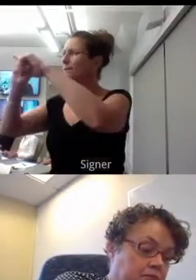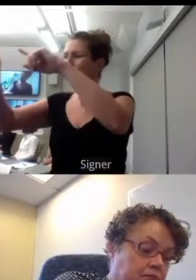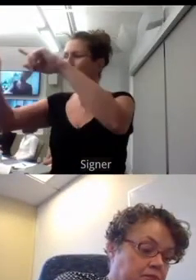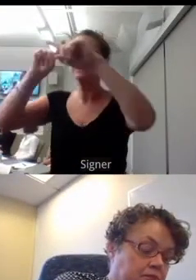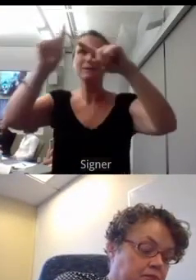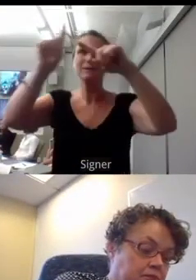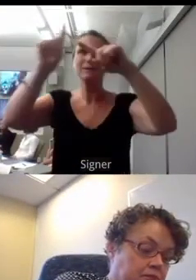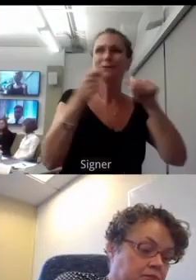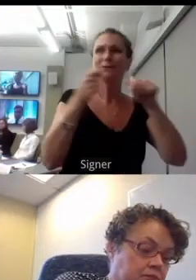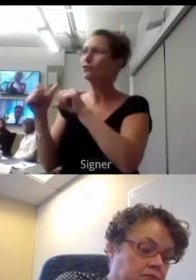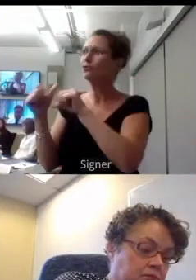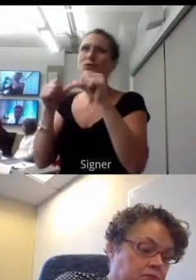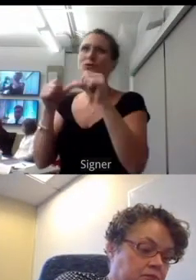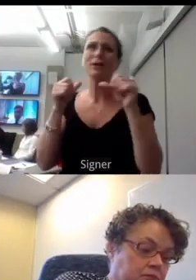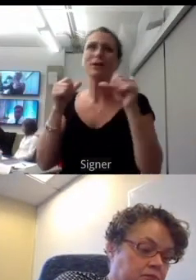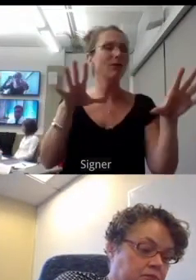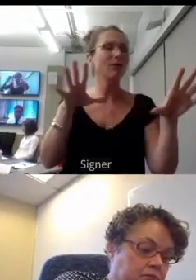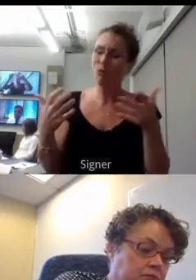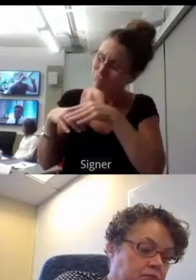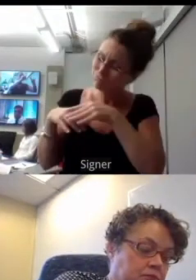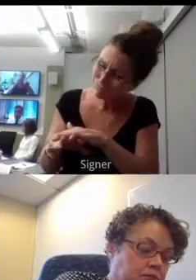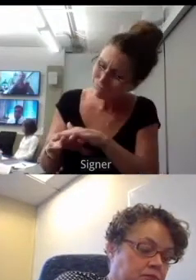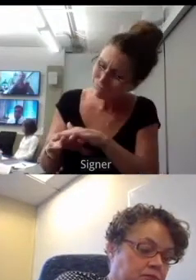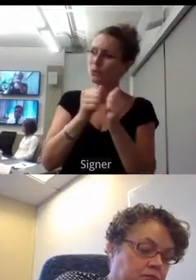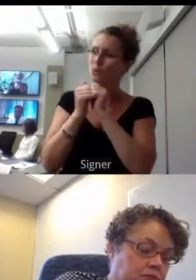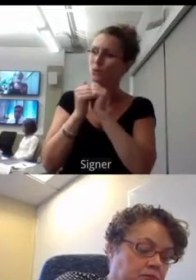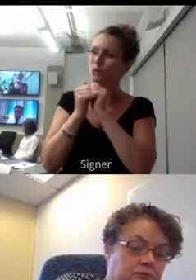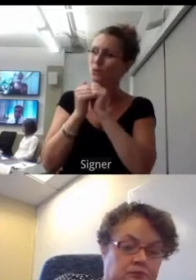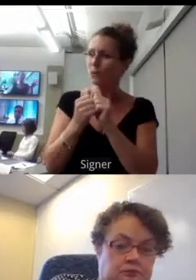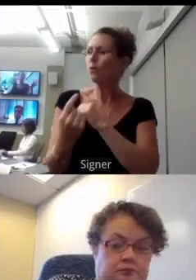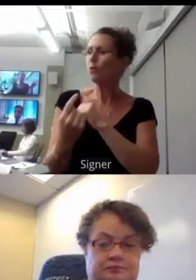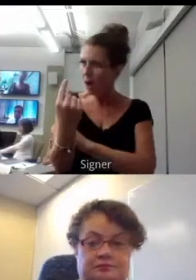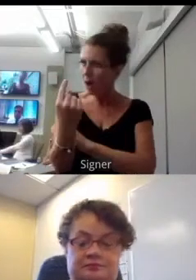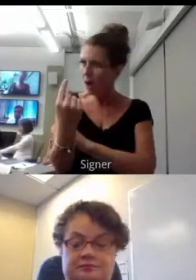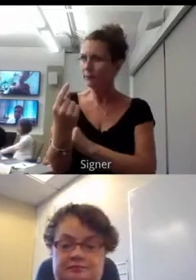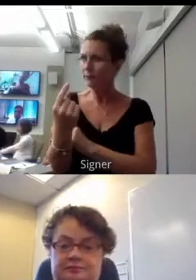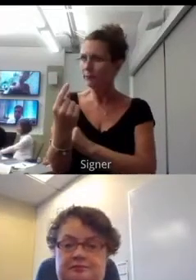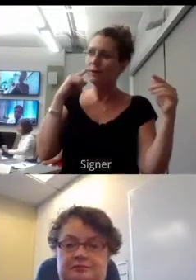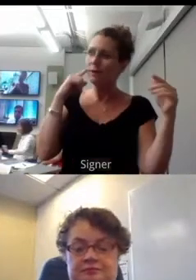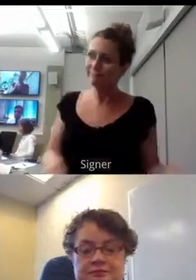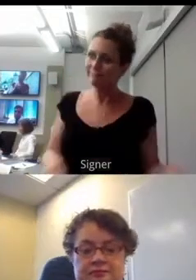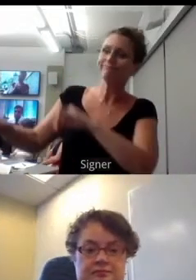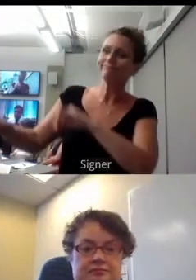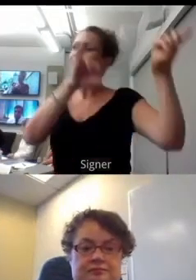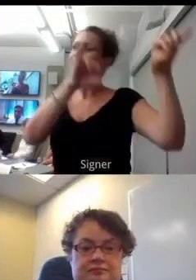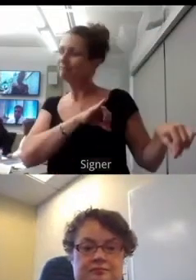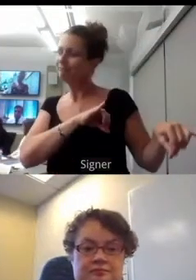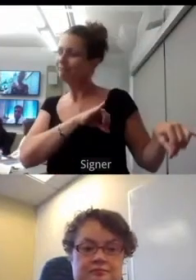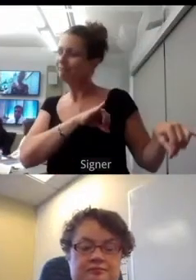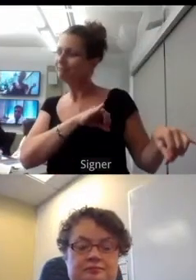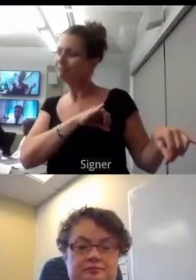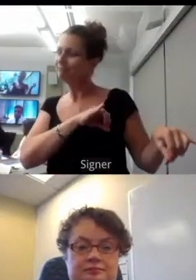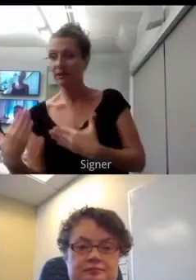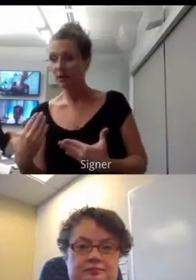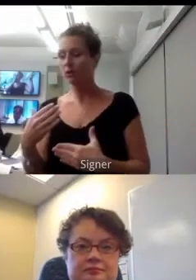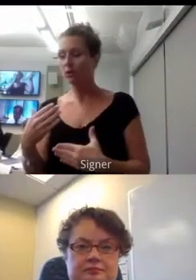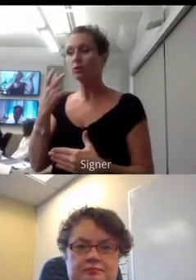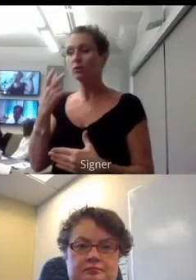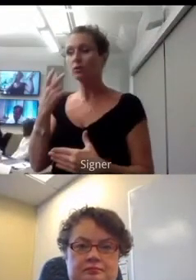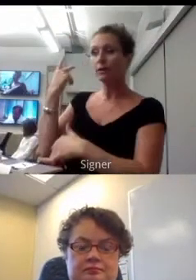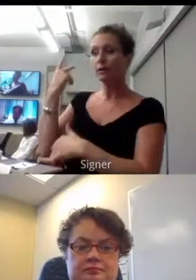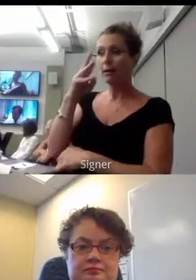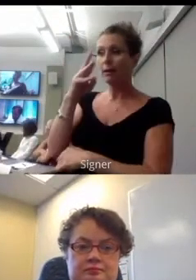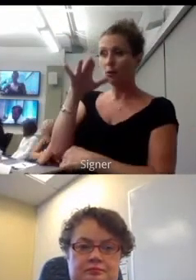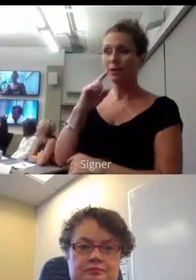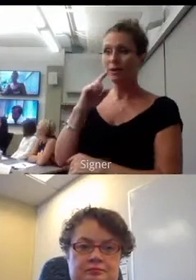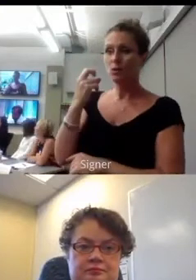thank you. Marie, you have the advantage of looking back from 12 years afterwards. If you could reach back in